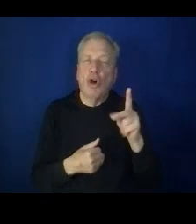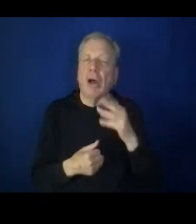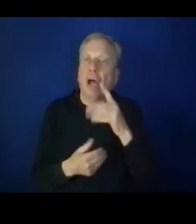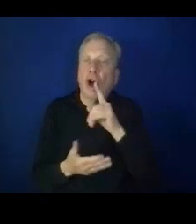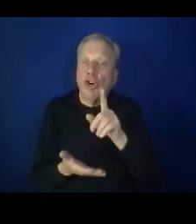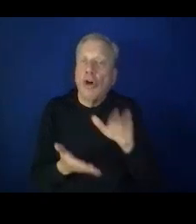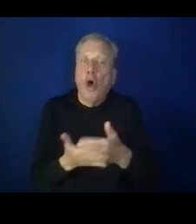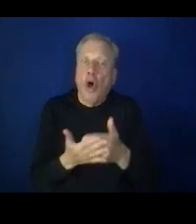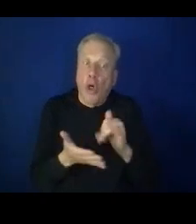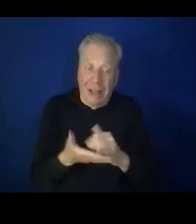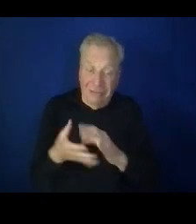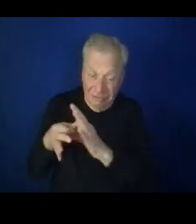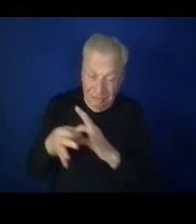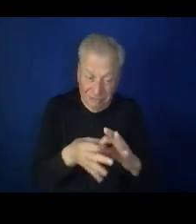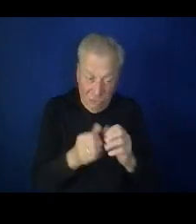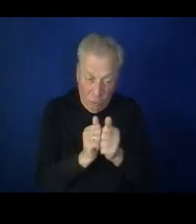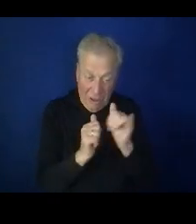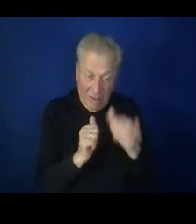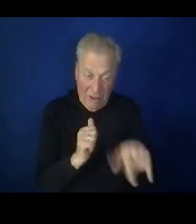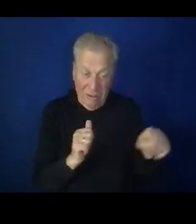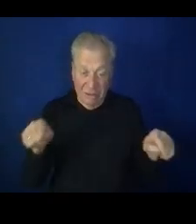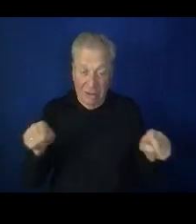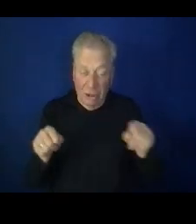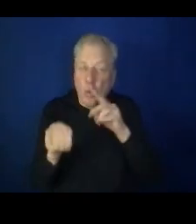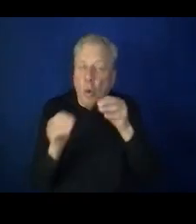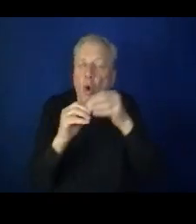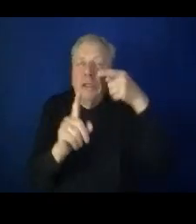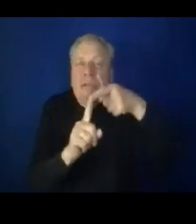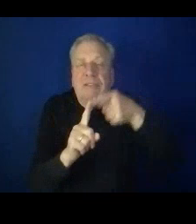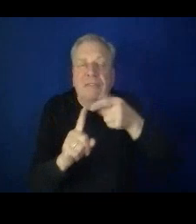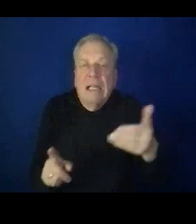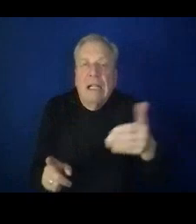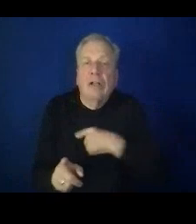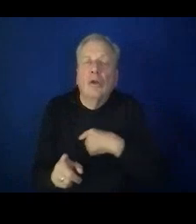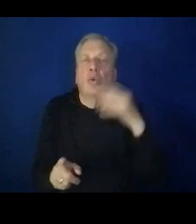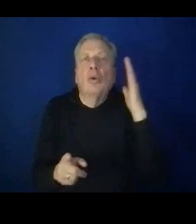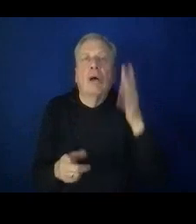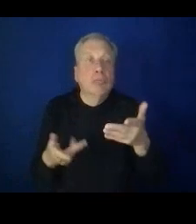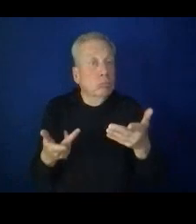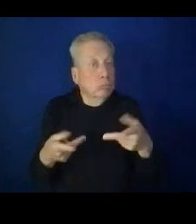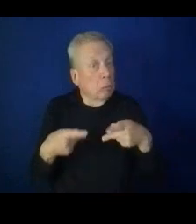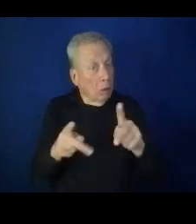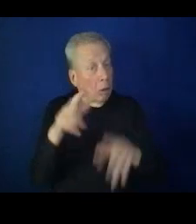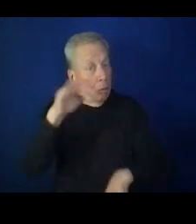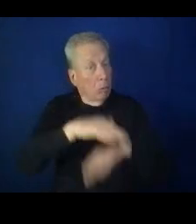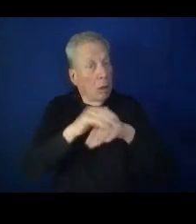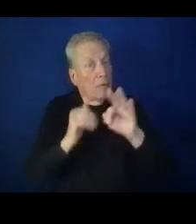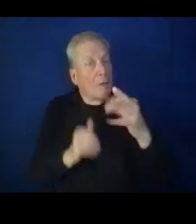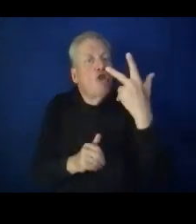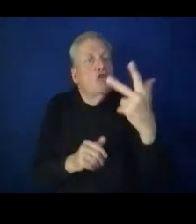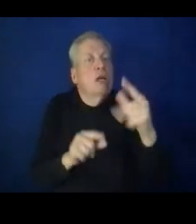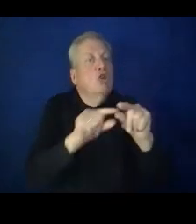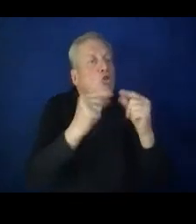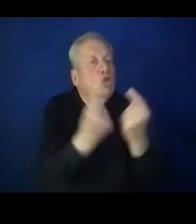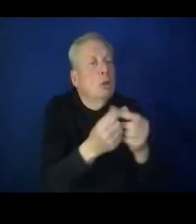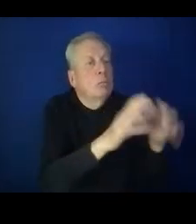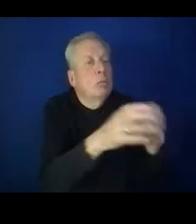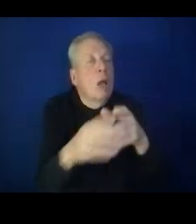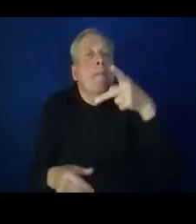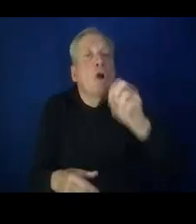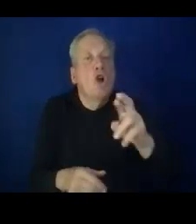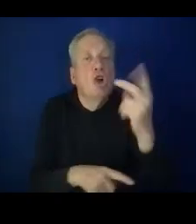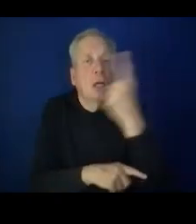to that, some specific things, we're going to allow a maximum of 3 groups per day in